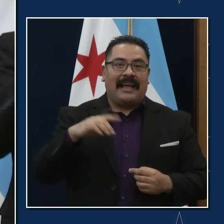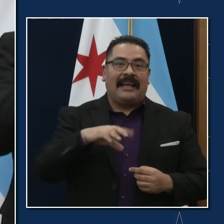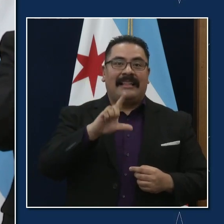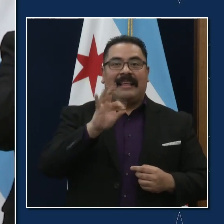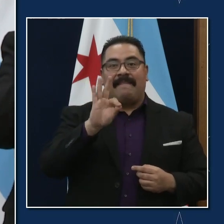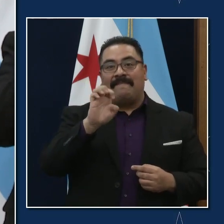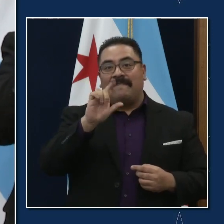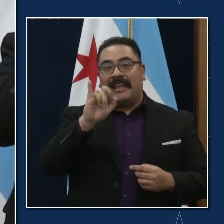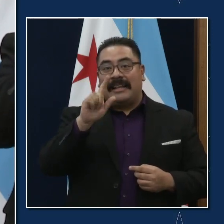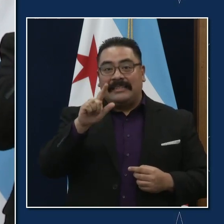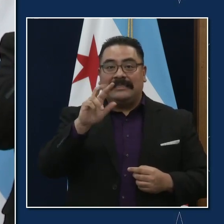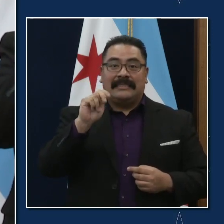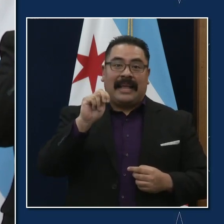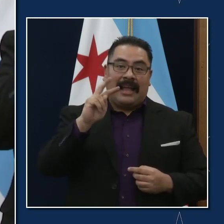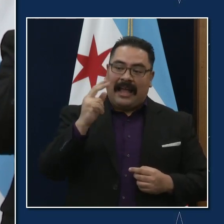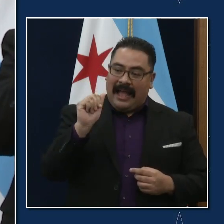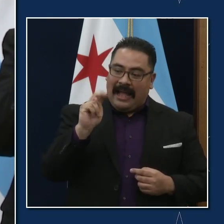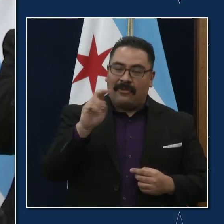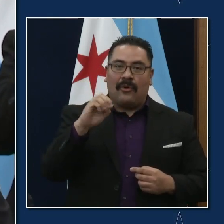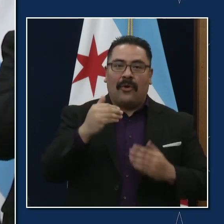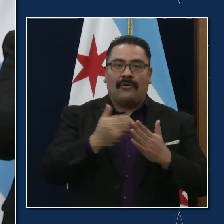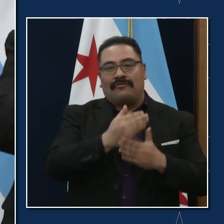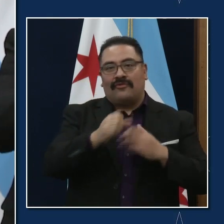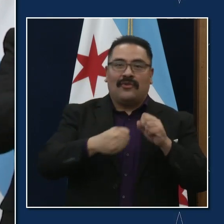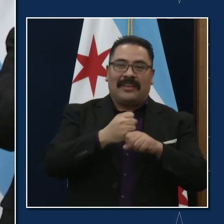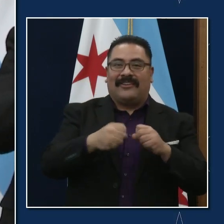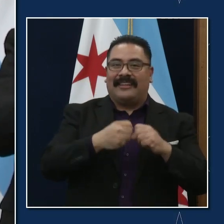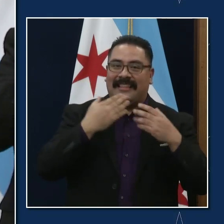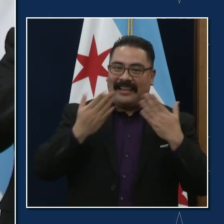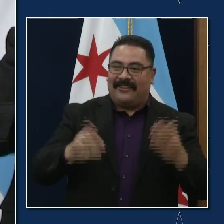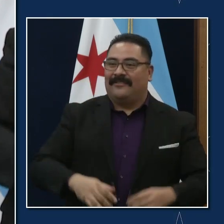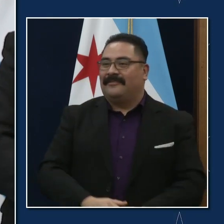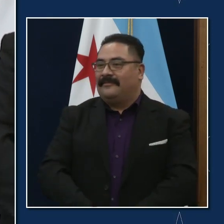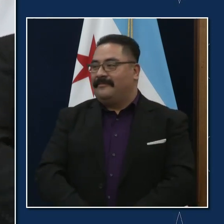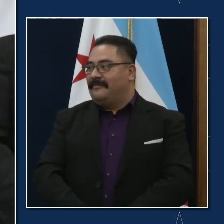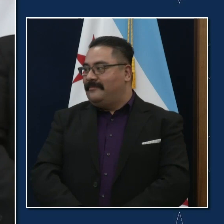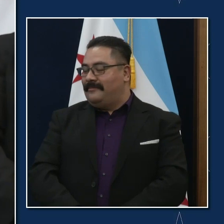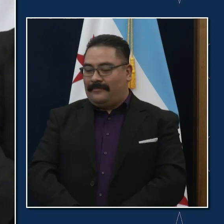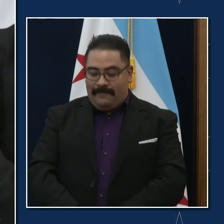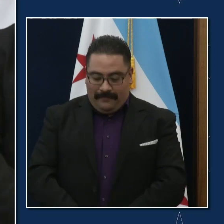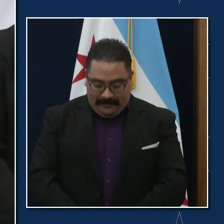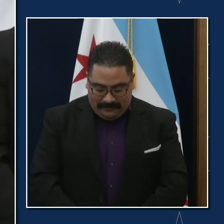Año Nuevo. Thank you so much. Thank you.